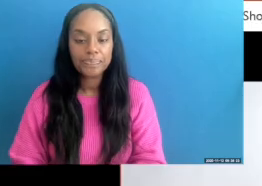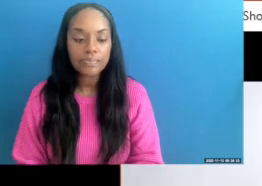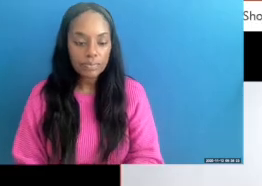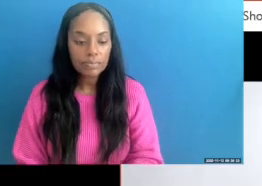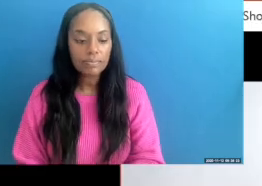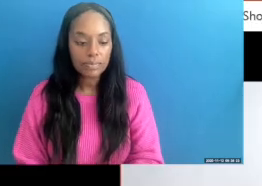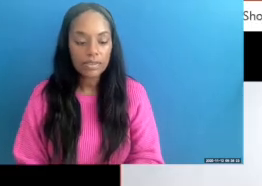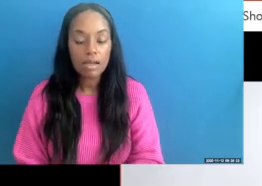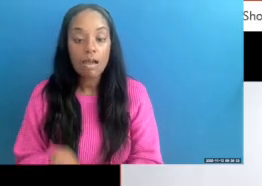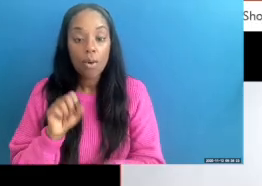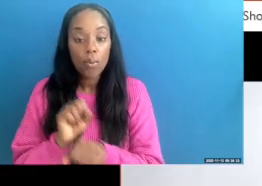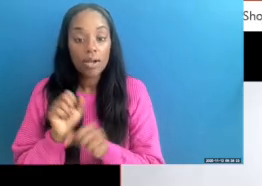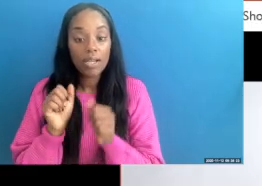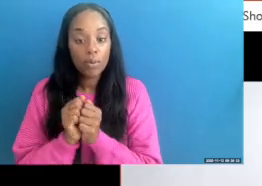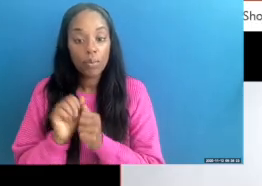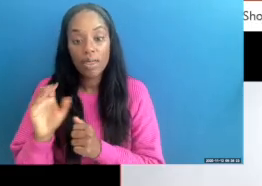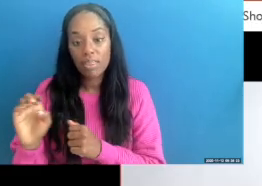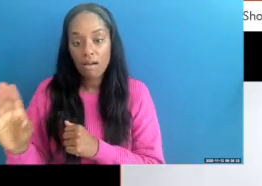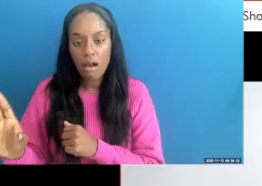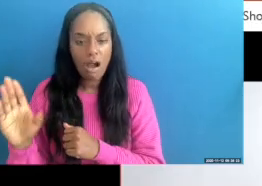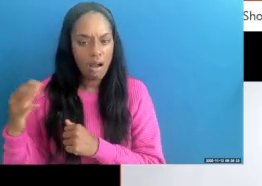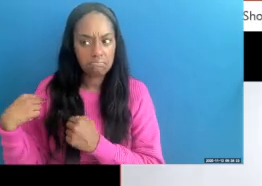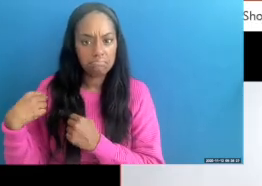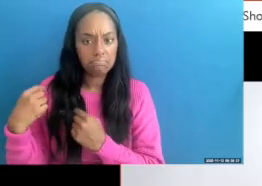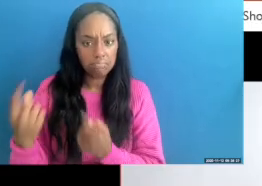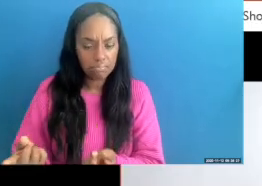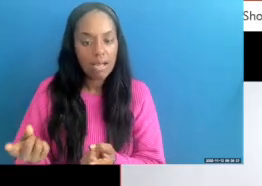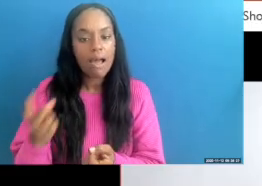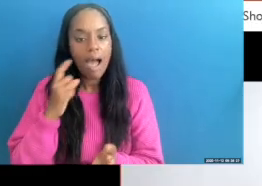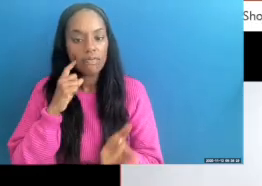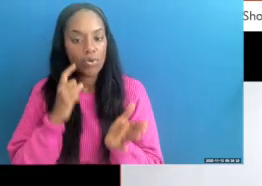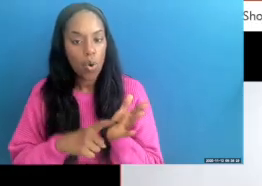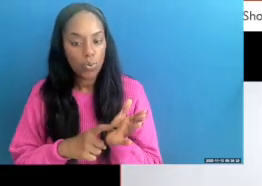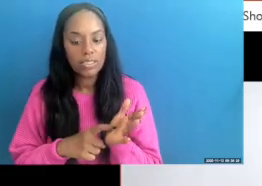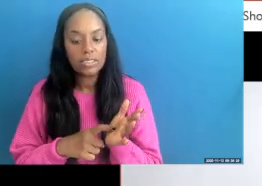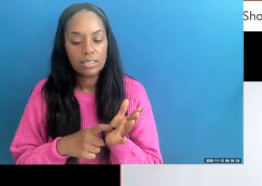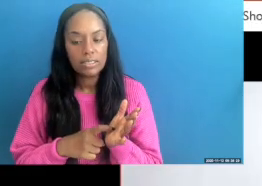working with CARB over the years in this arena is